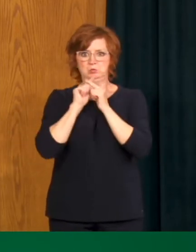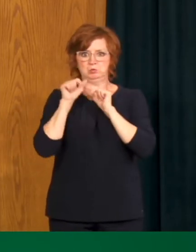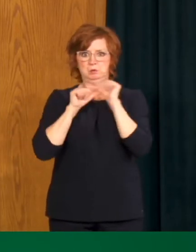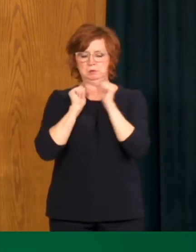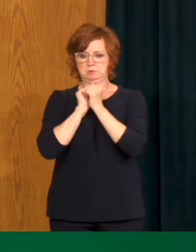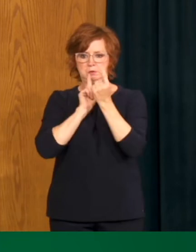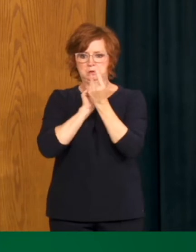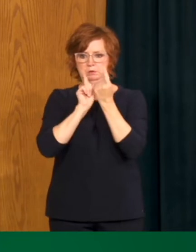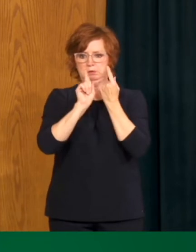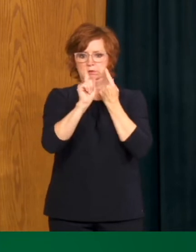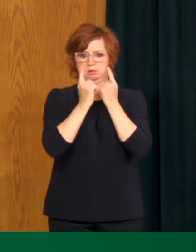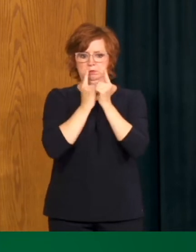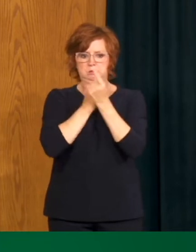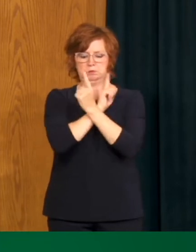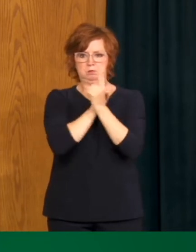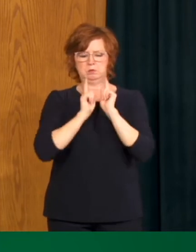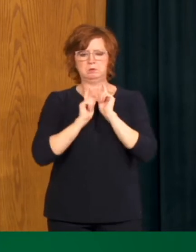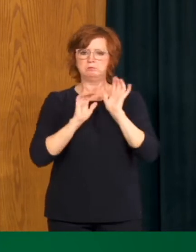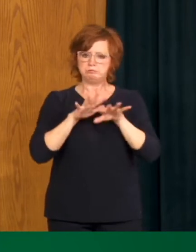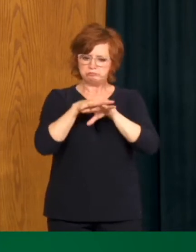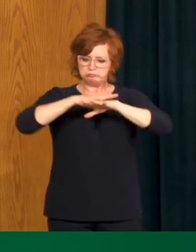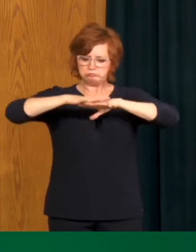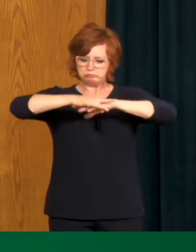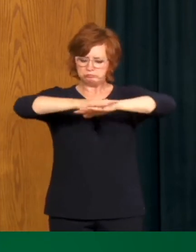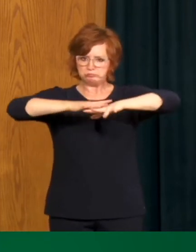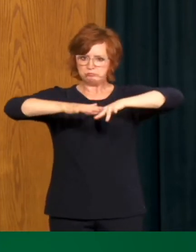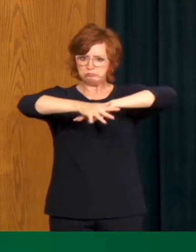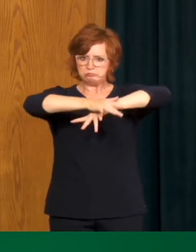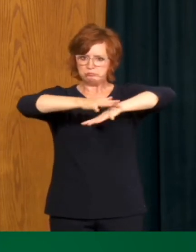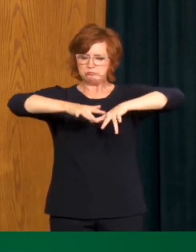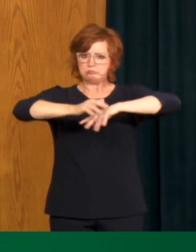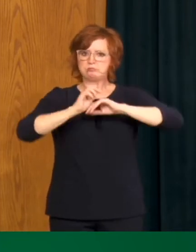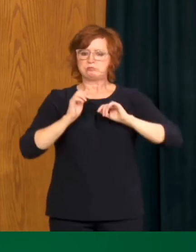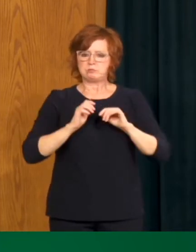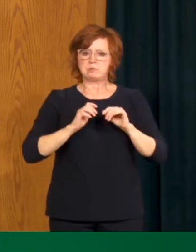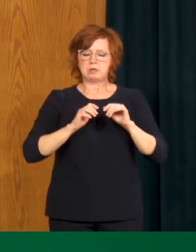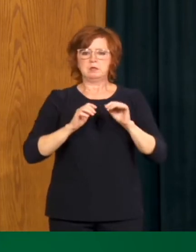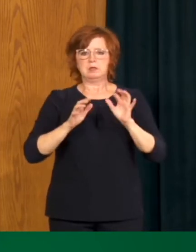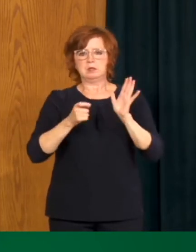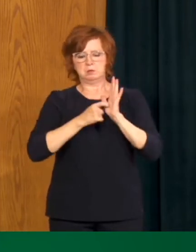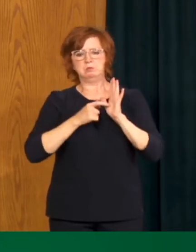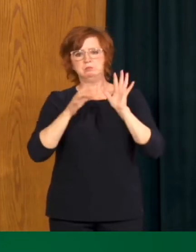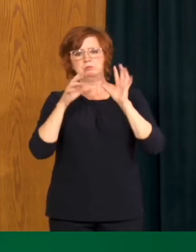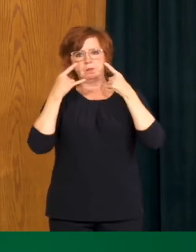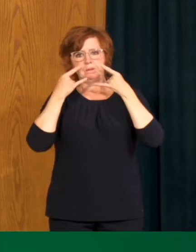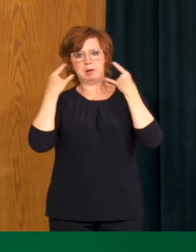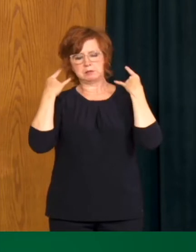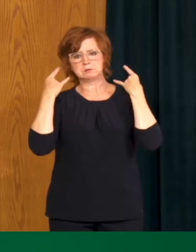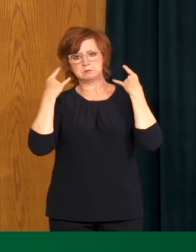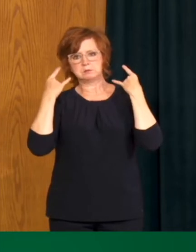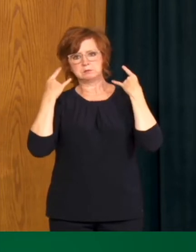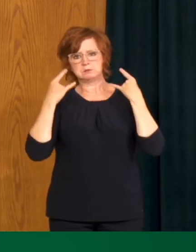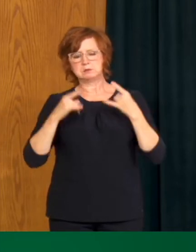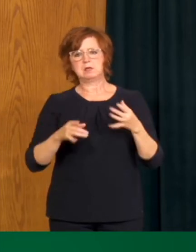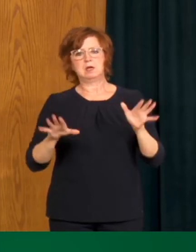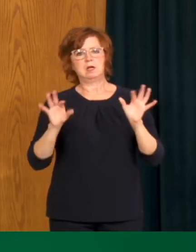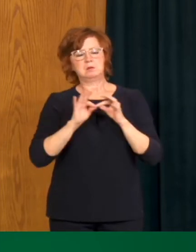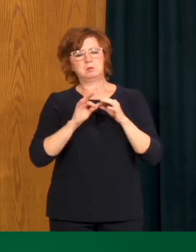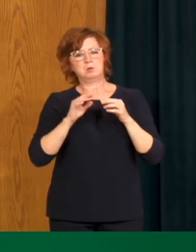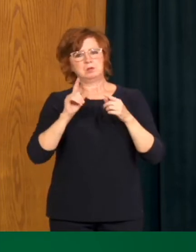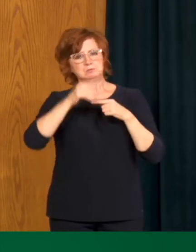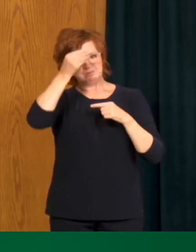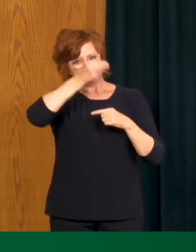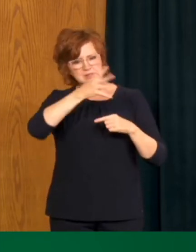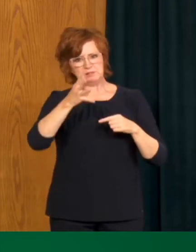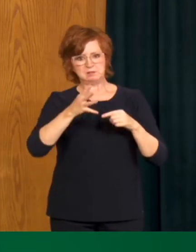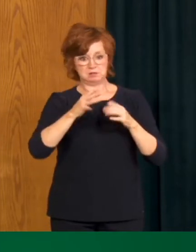people aware of what's out there and how to protect themselves, I think is more important. I think, we have relied on individuals